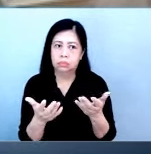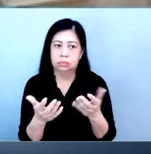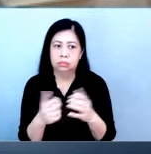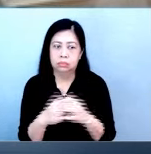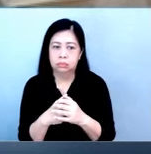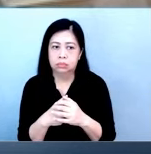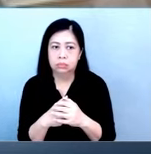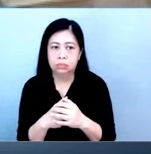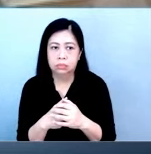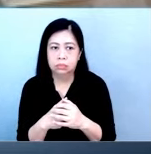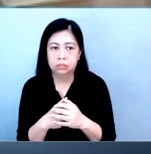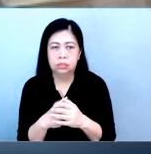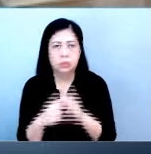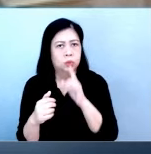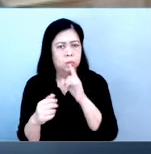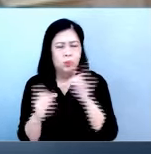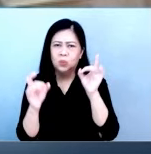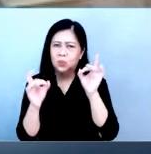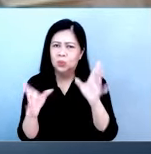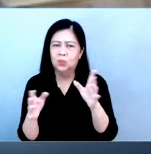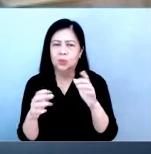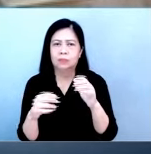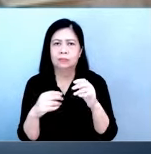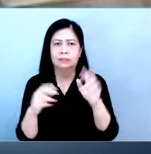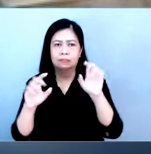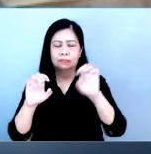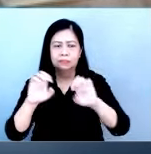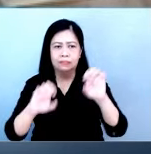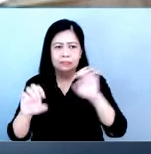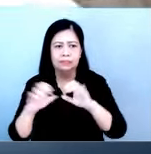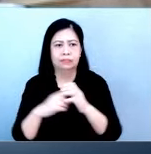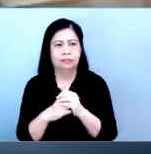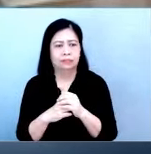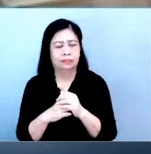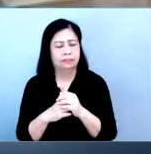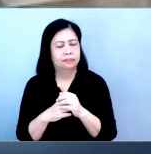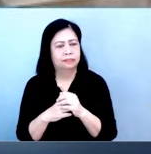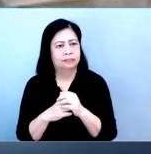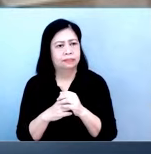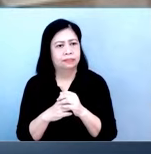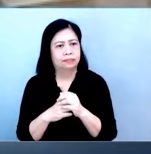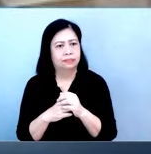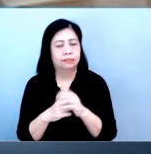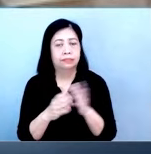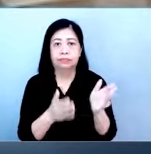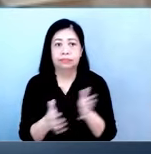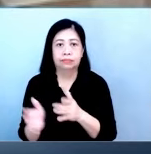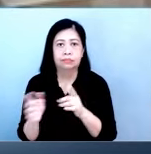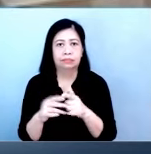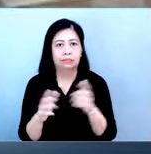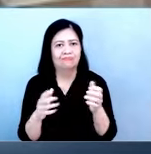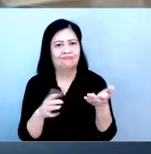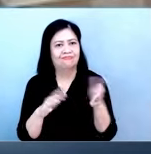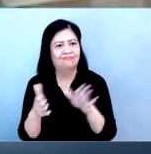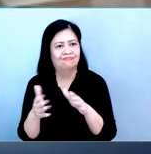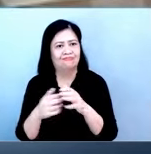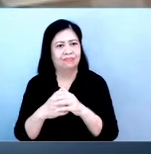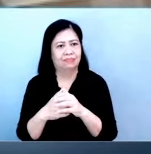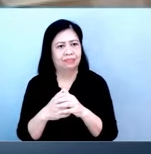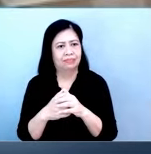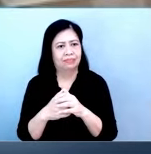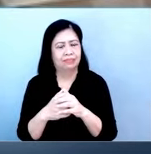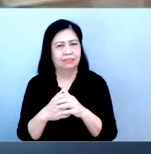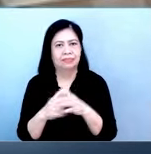a lethal experiment, a fatal leap, a plunge to death, a leap to